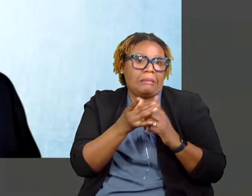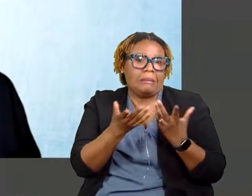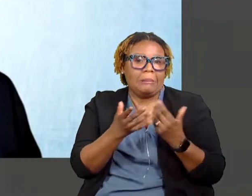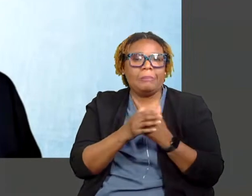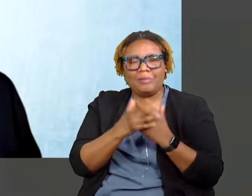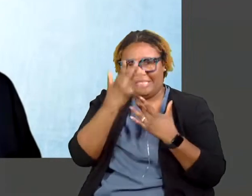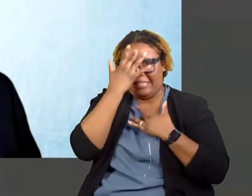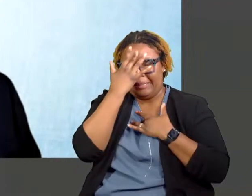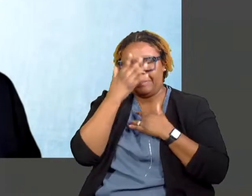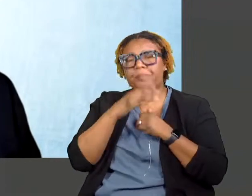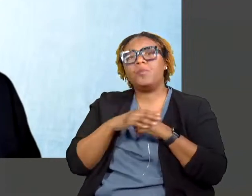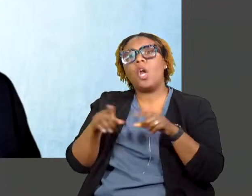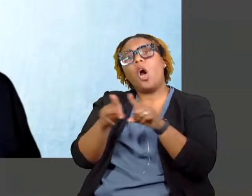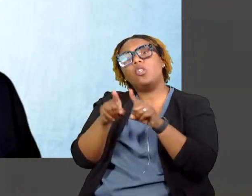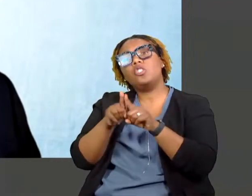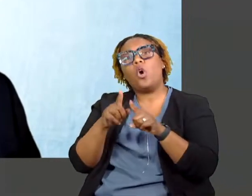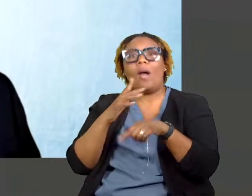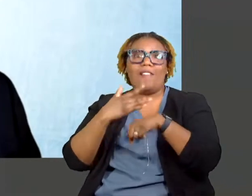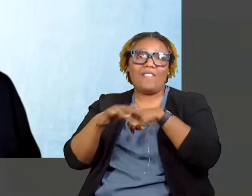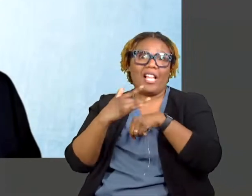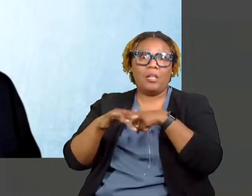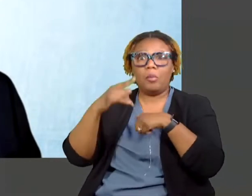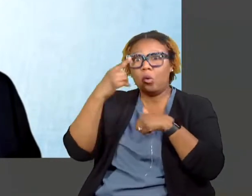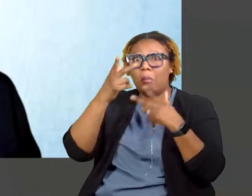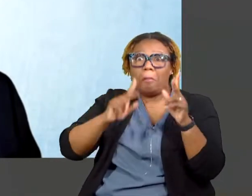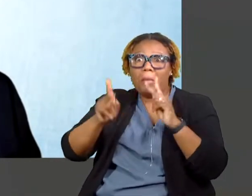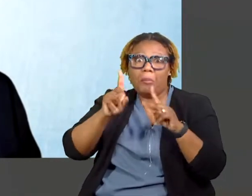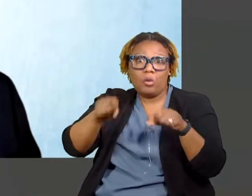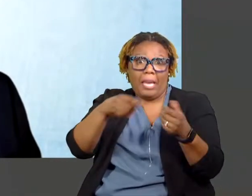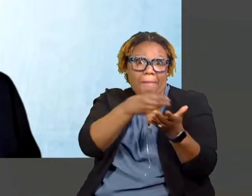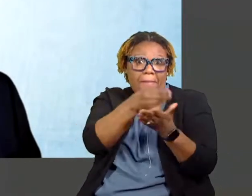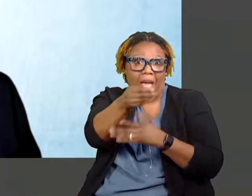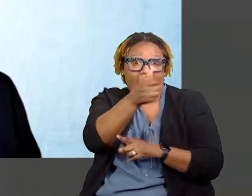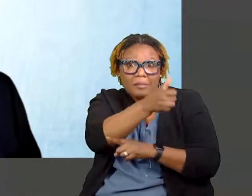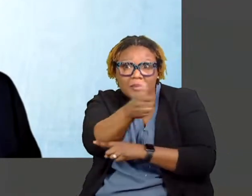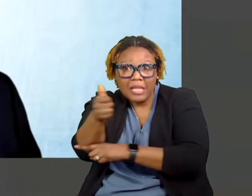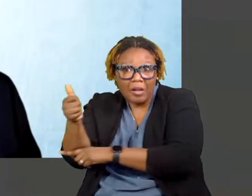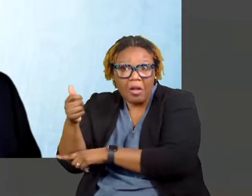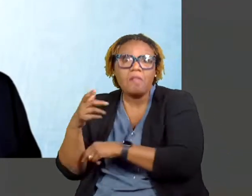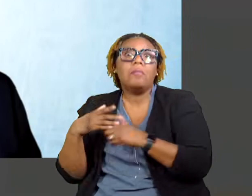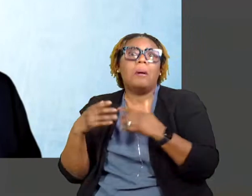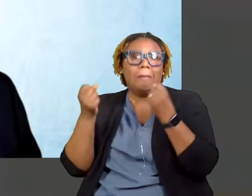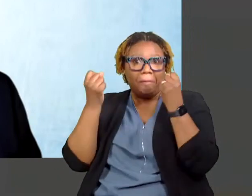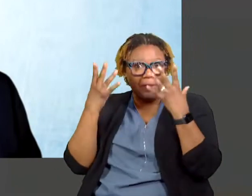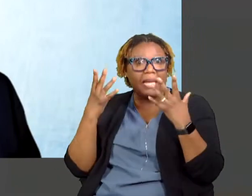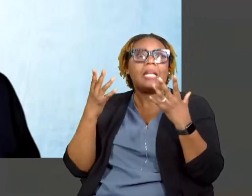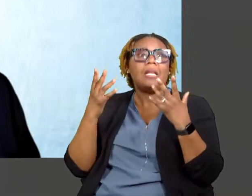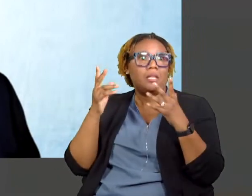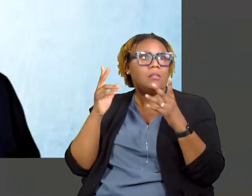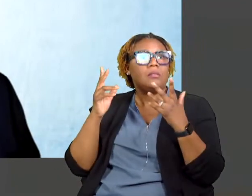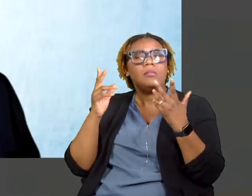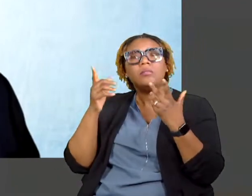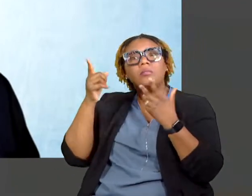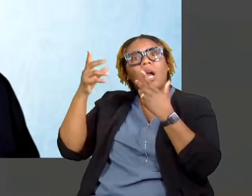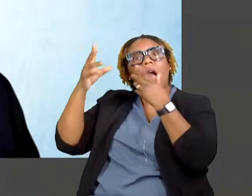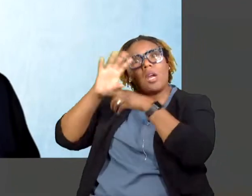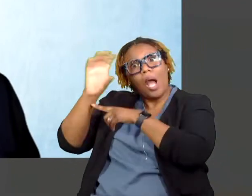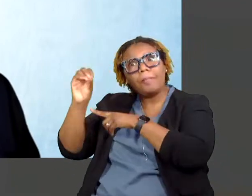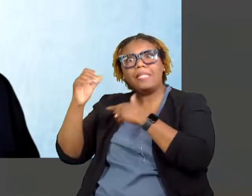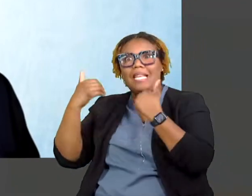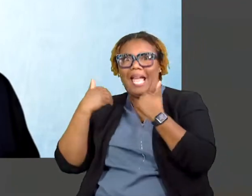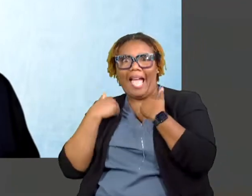also available on the commercial market, and many of our states across the nation have PPE that they're making available to the agricultural